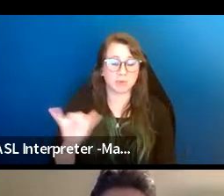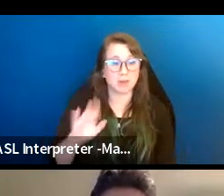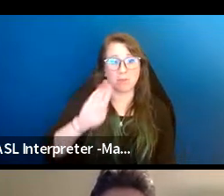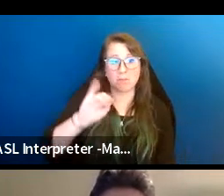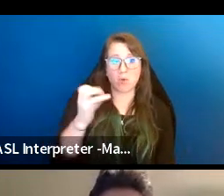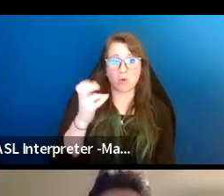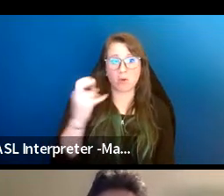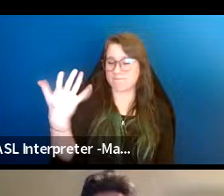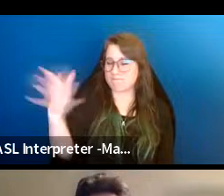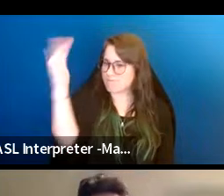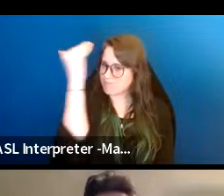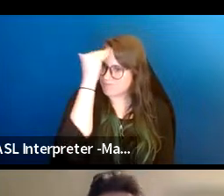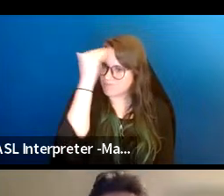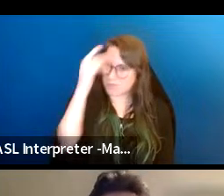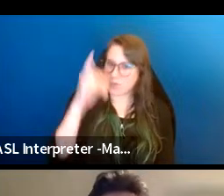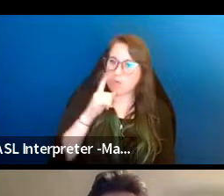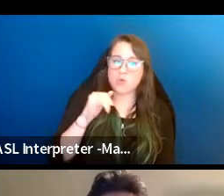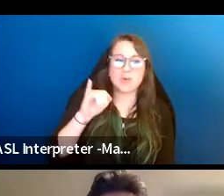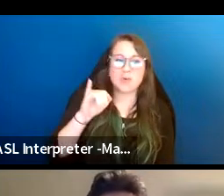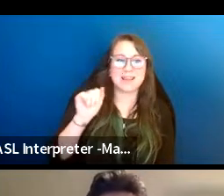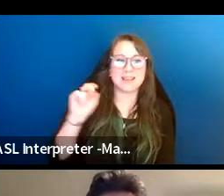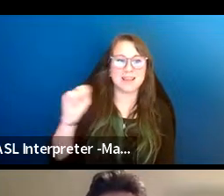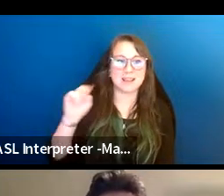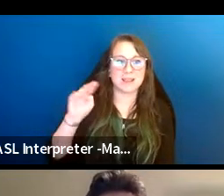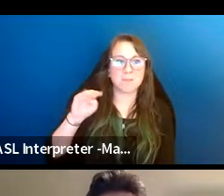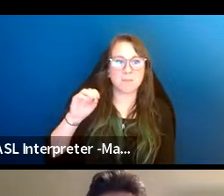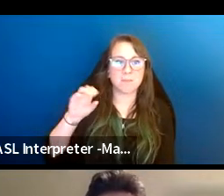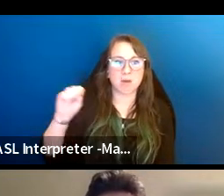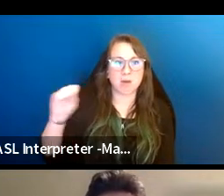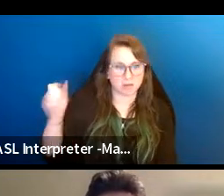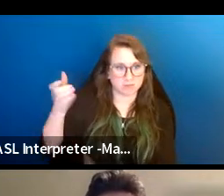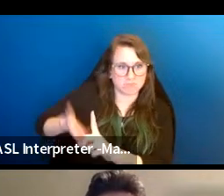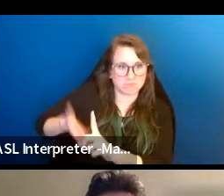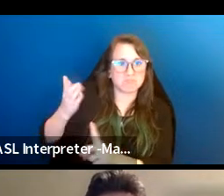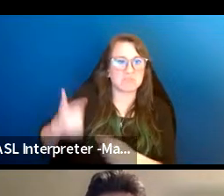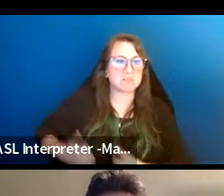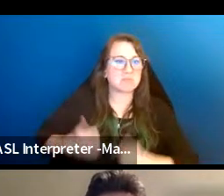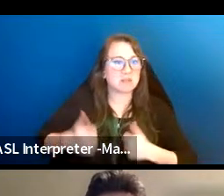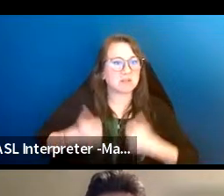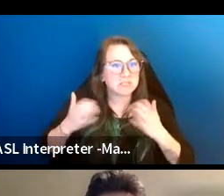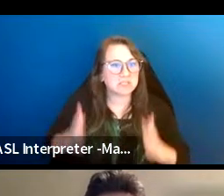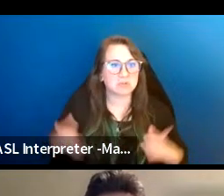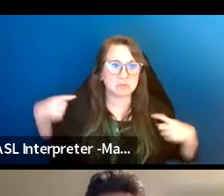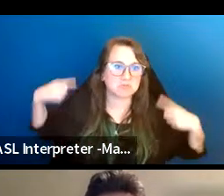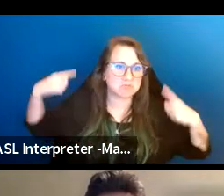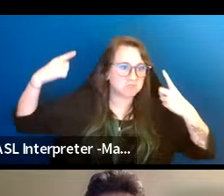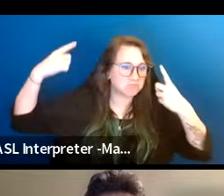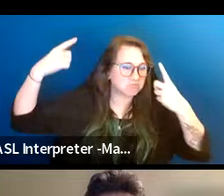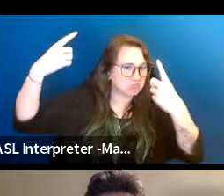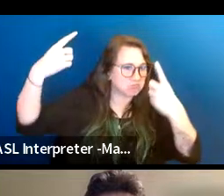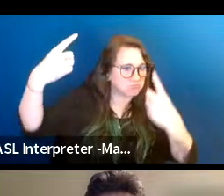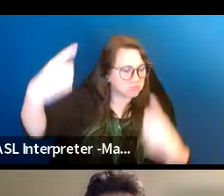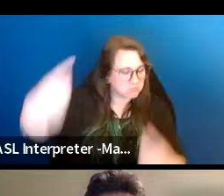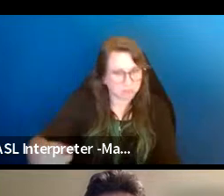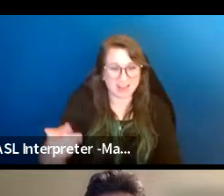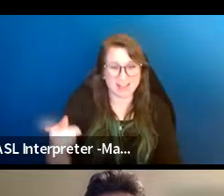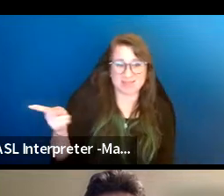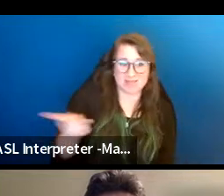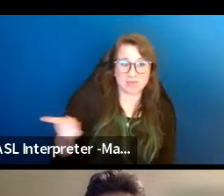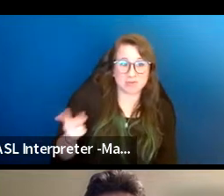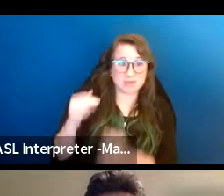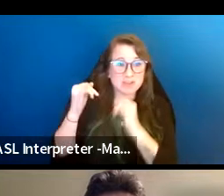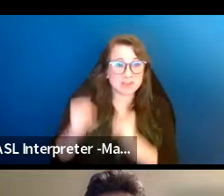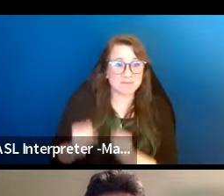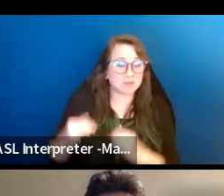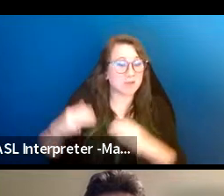knows very well who Ian Moss is. Ian Moss has been a constituent of mine from the very beginning, and these two individuals have not even